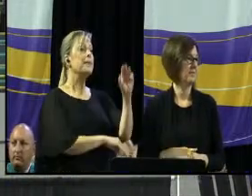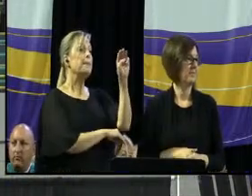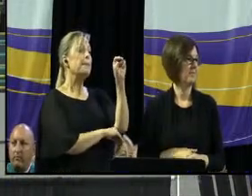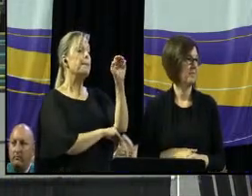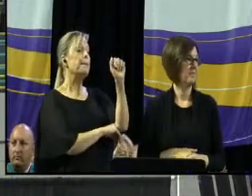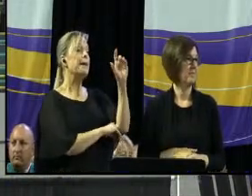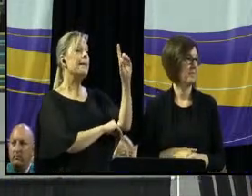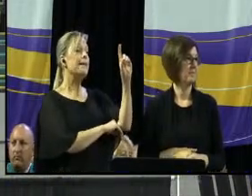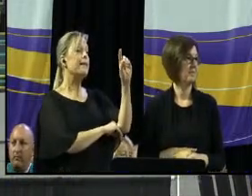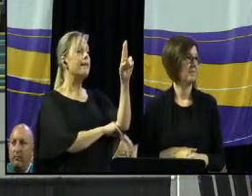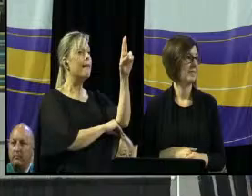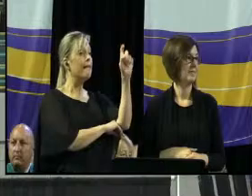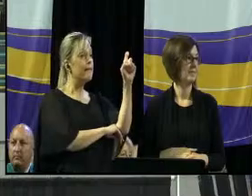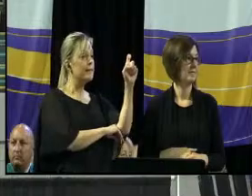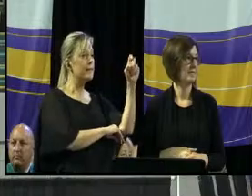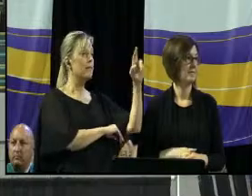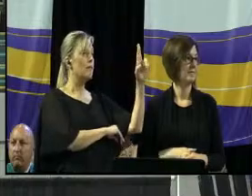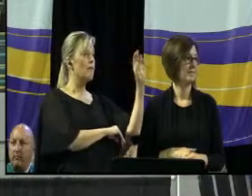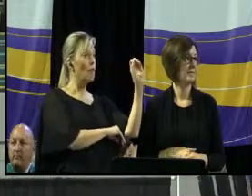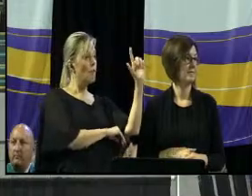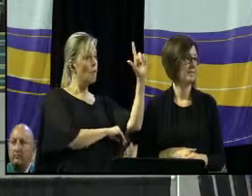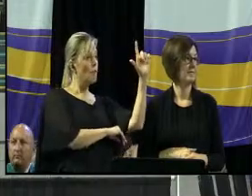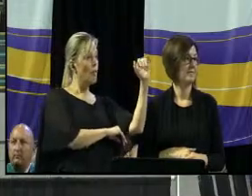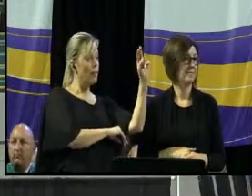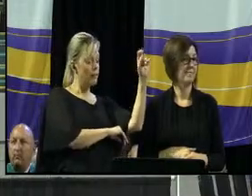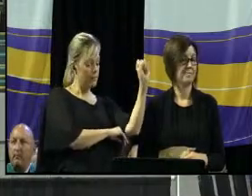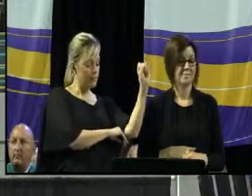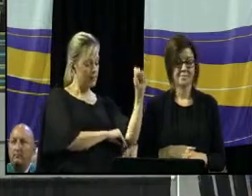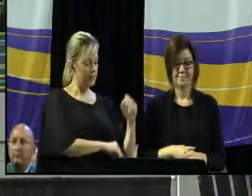Maddox Allen Rollins.